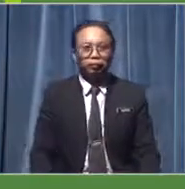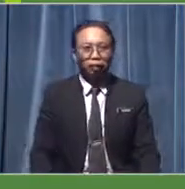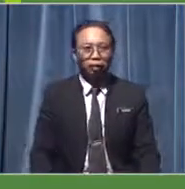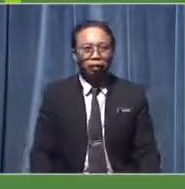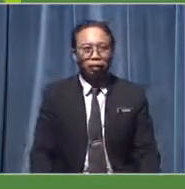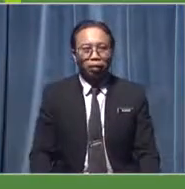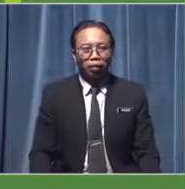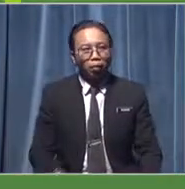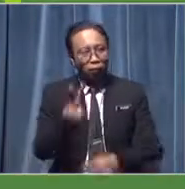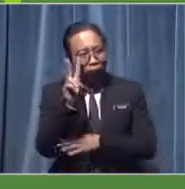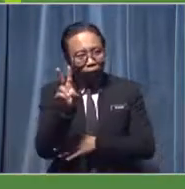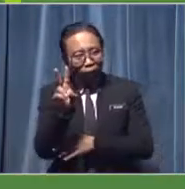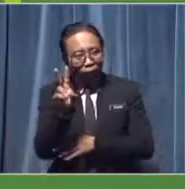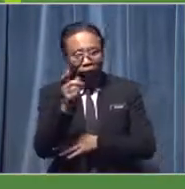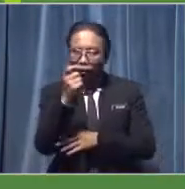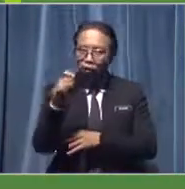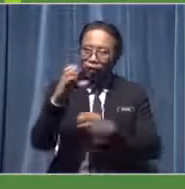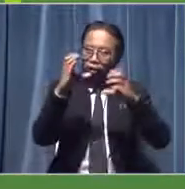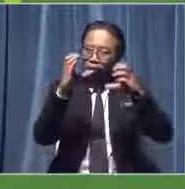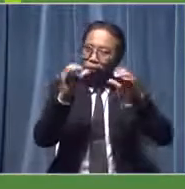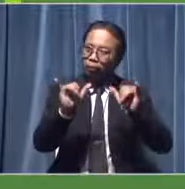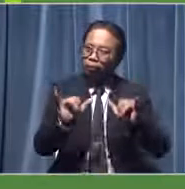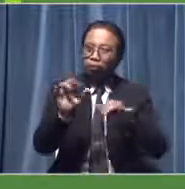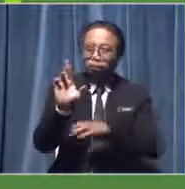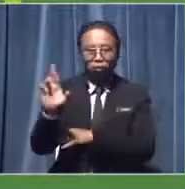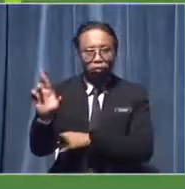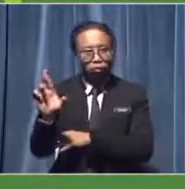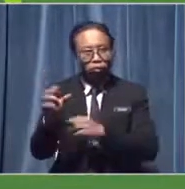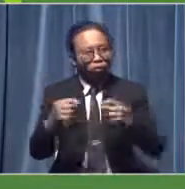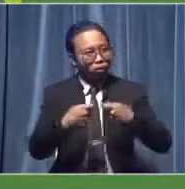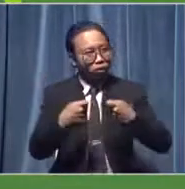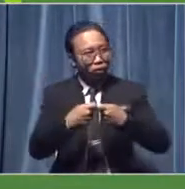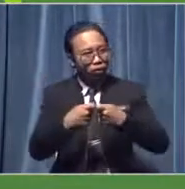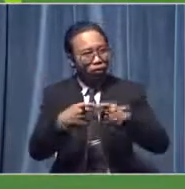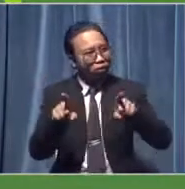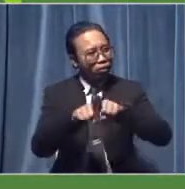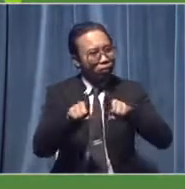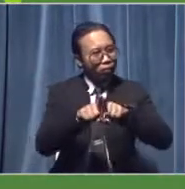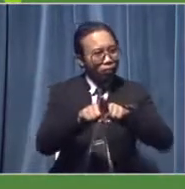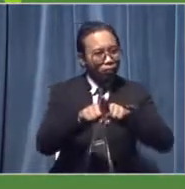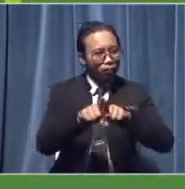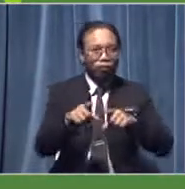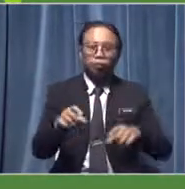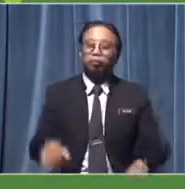Both the capacitors are charged to the same potential difference.